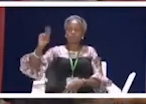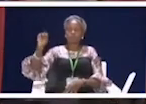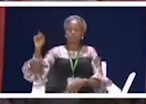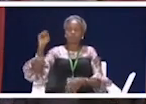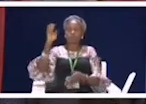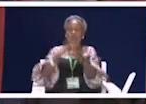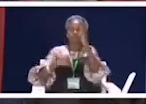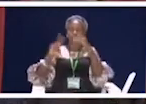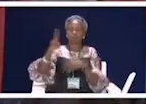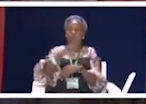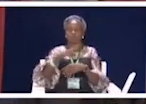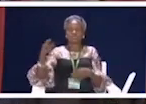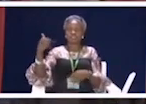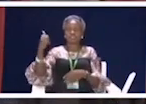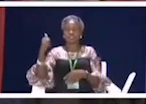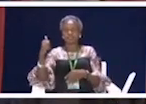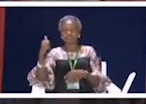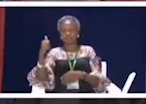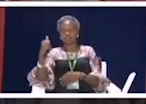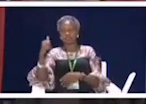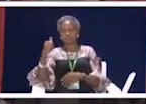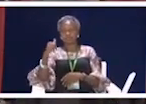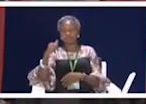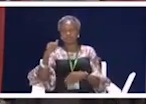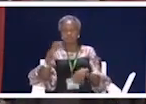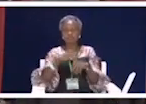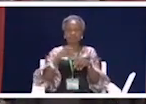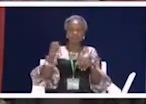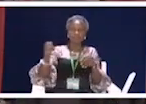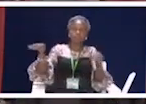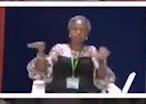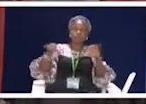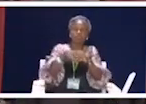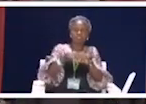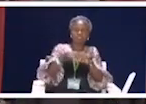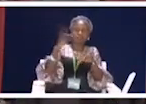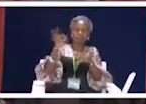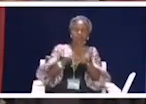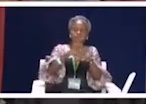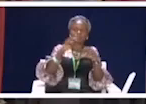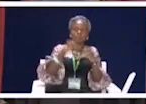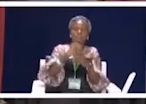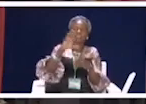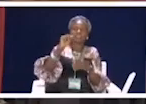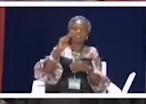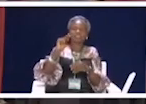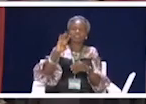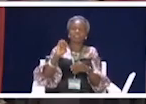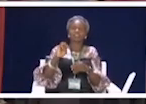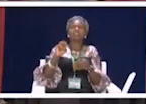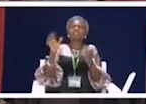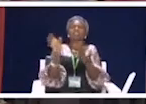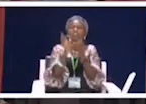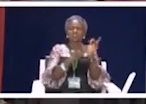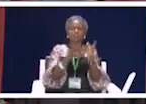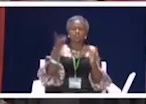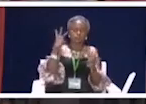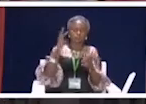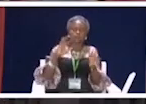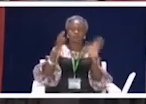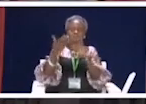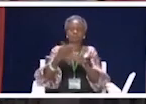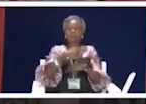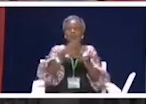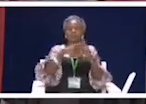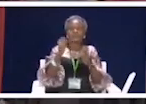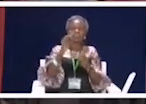John chapter 2, the first 10 verses. At a wedding function in Canaan of Galilee, Jesus was present. When the